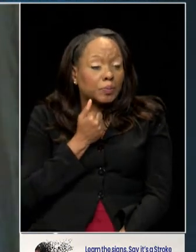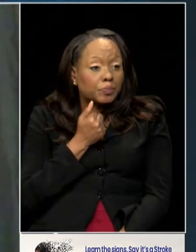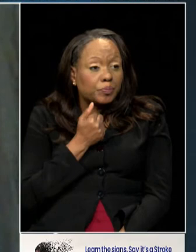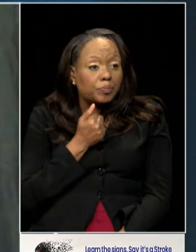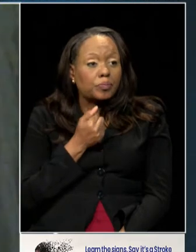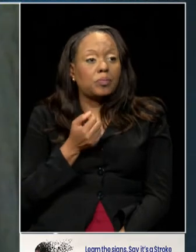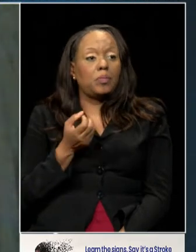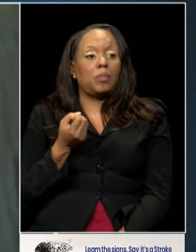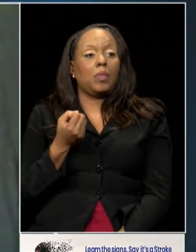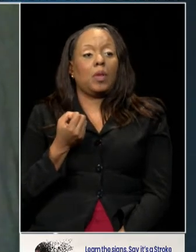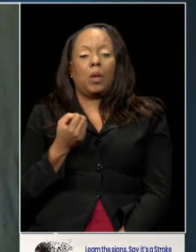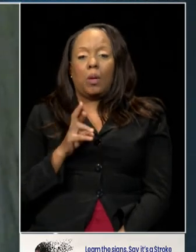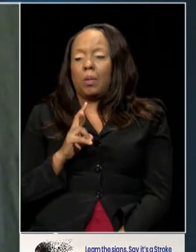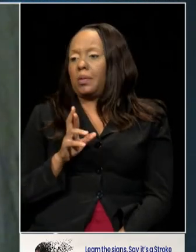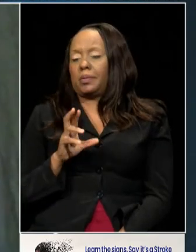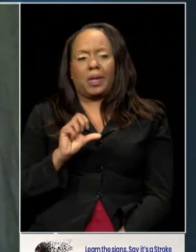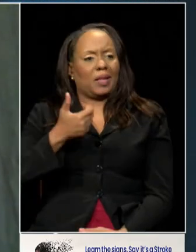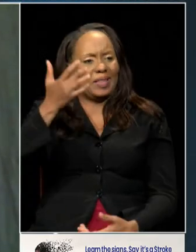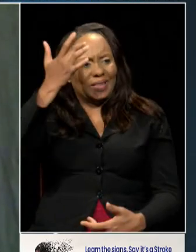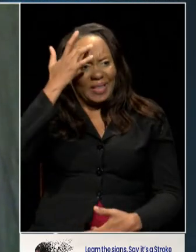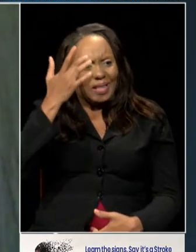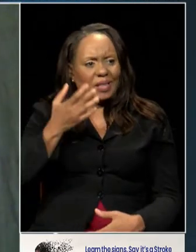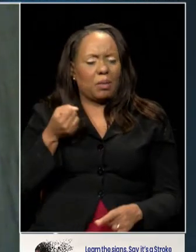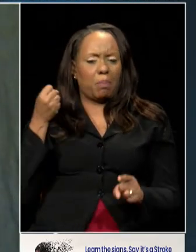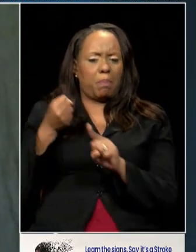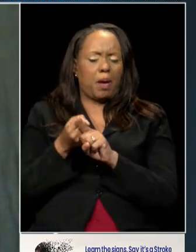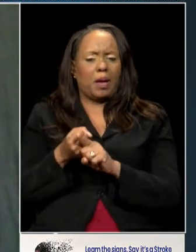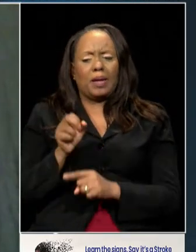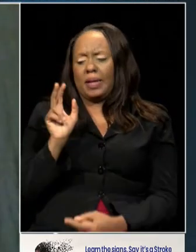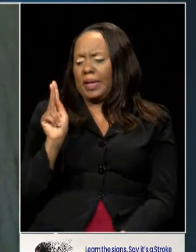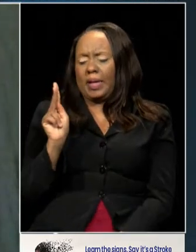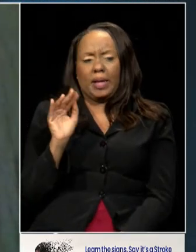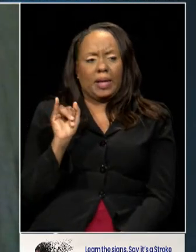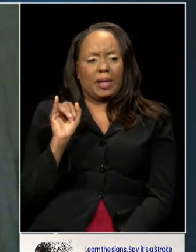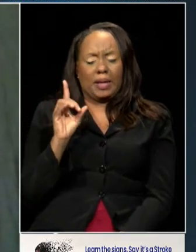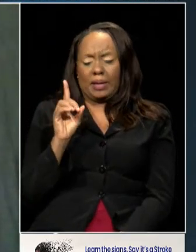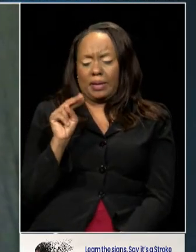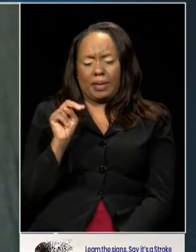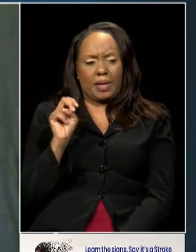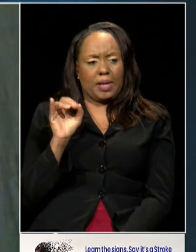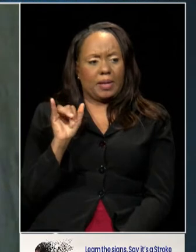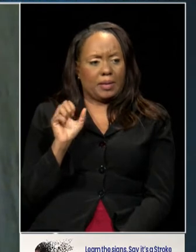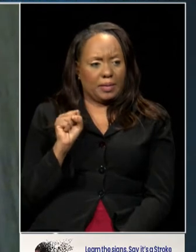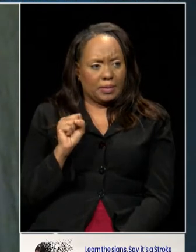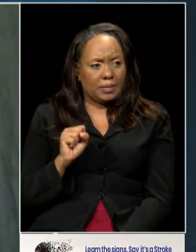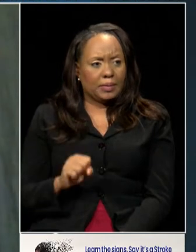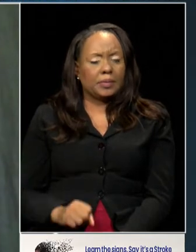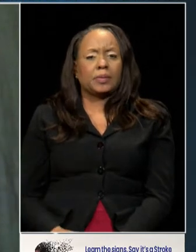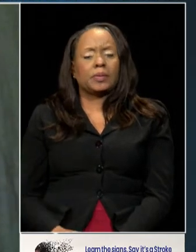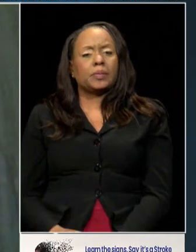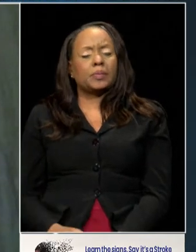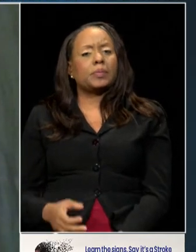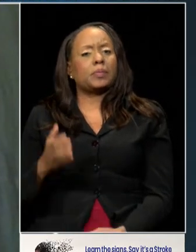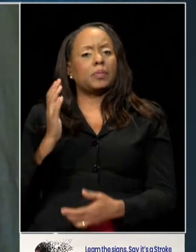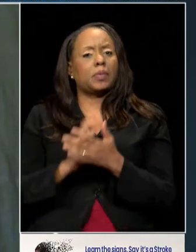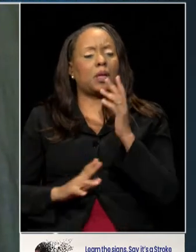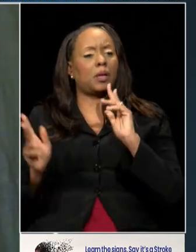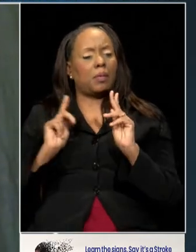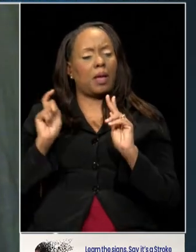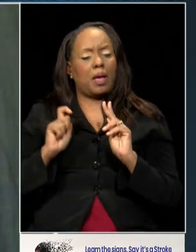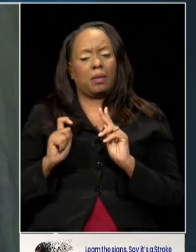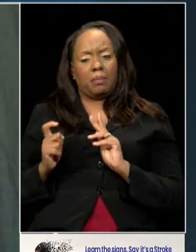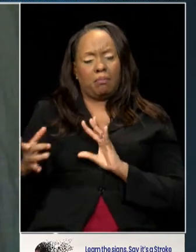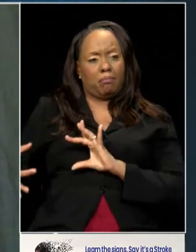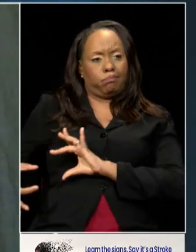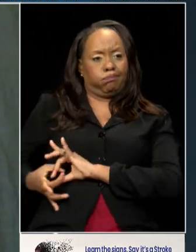actually attack the kidneys and cause the end stage renal disease. So we see patients on dialysis because of that.